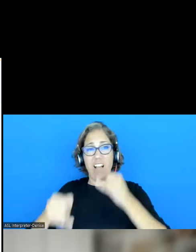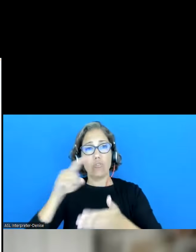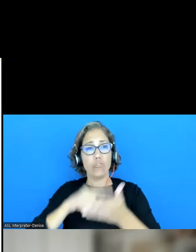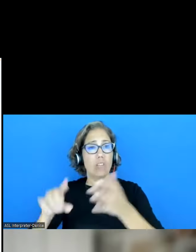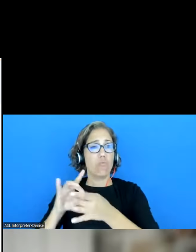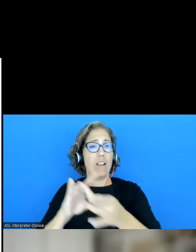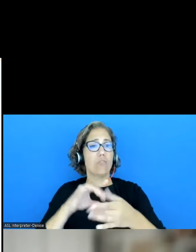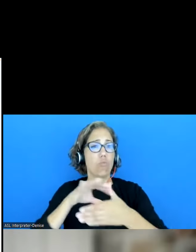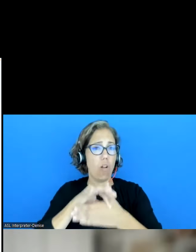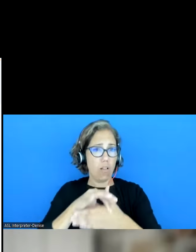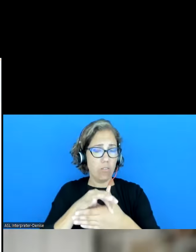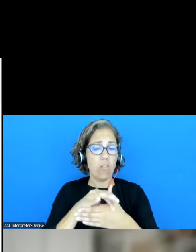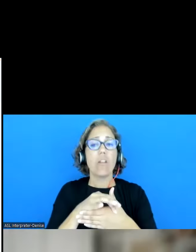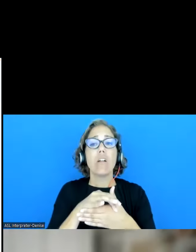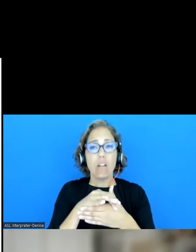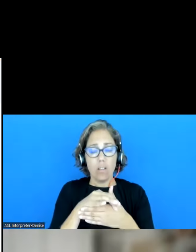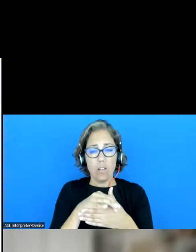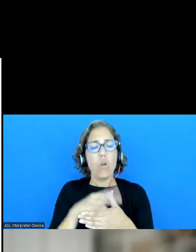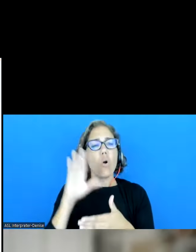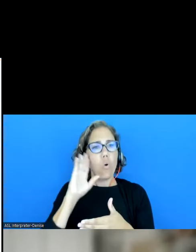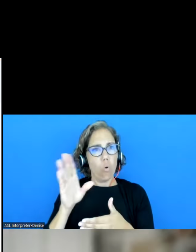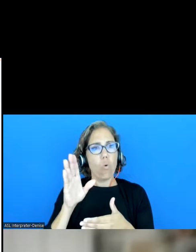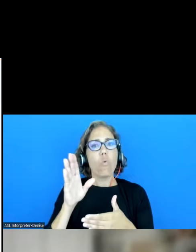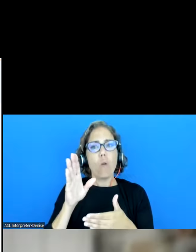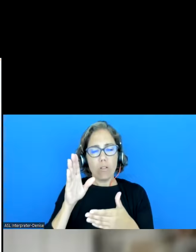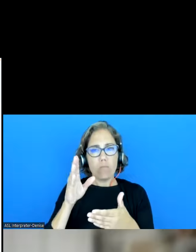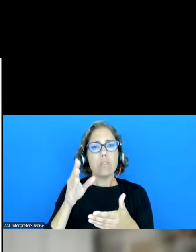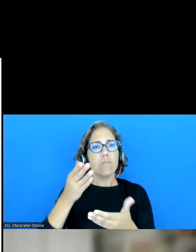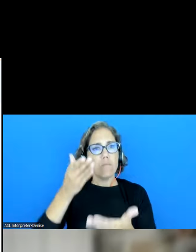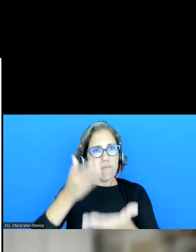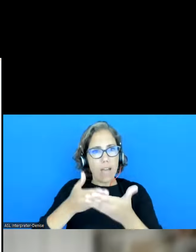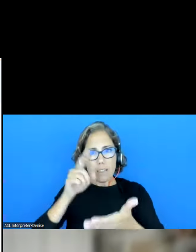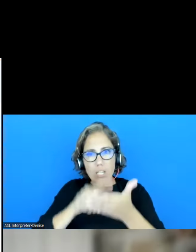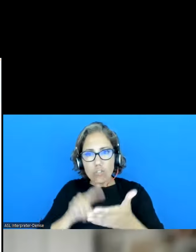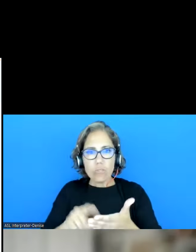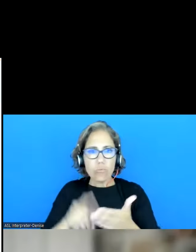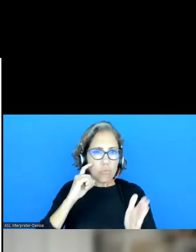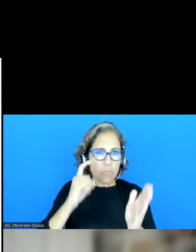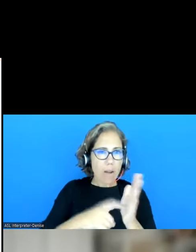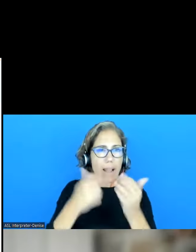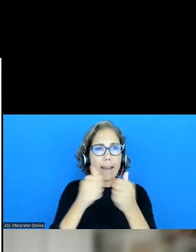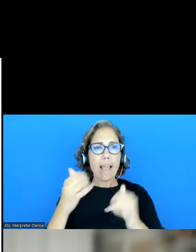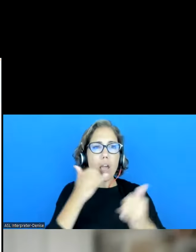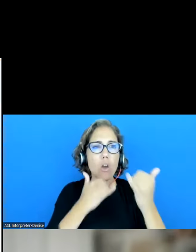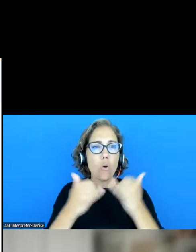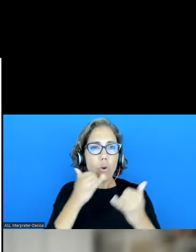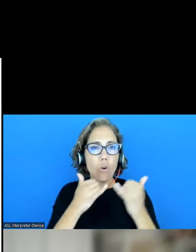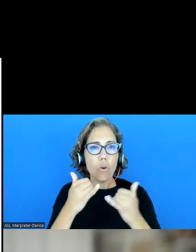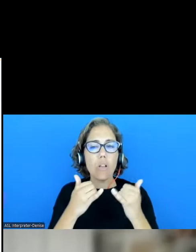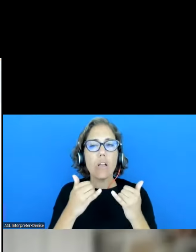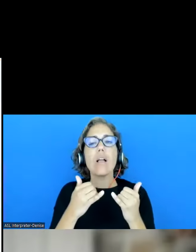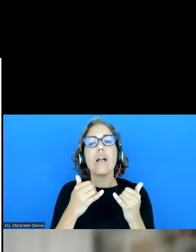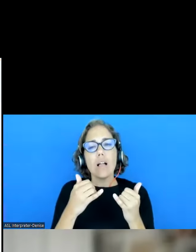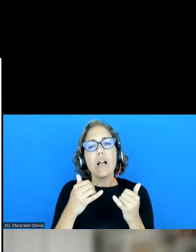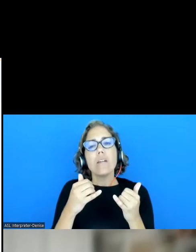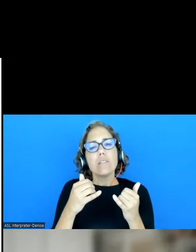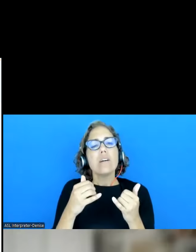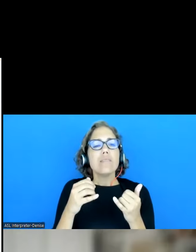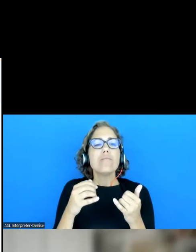will also be the validation. And in case that will spot any error, most likely that will be as any